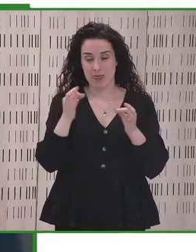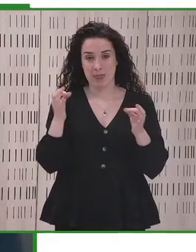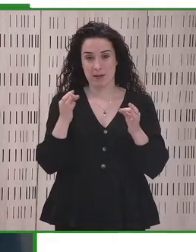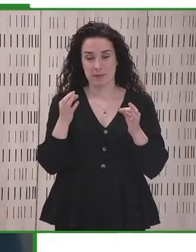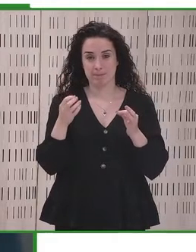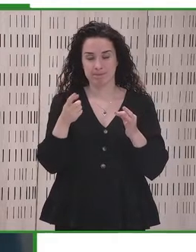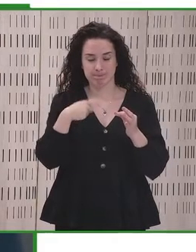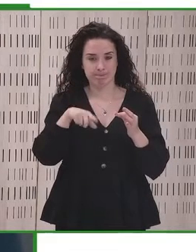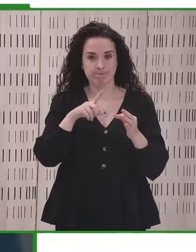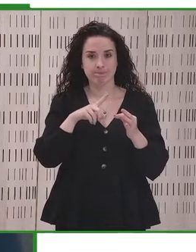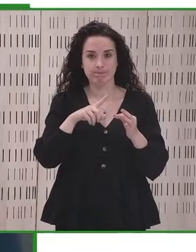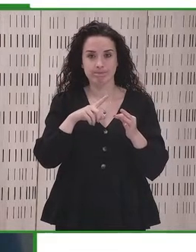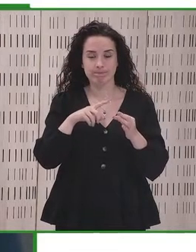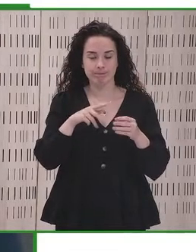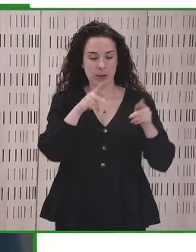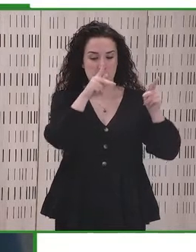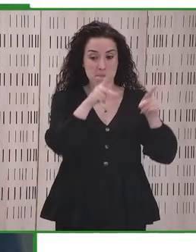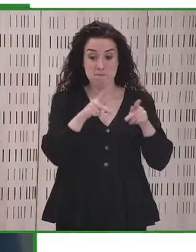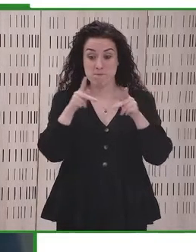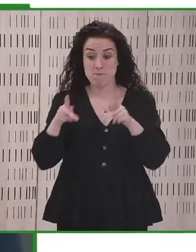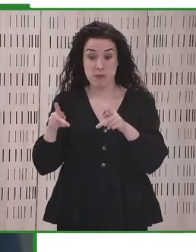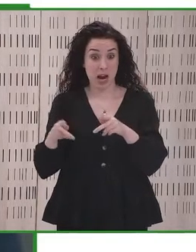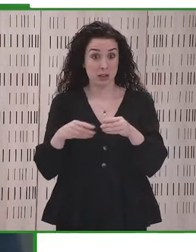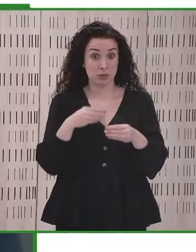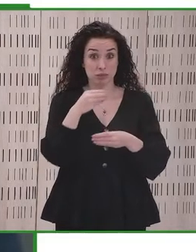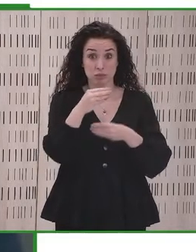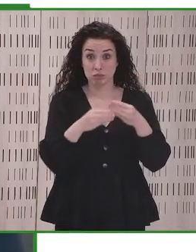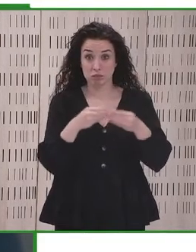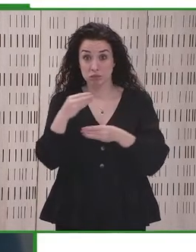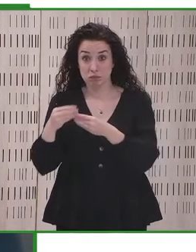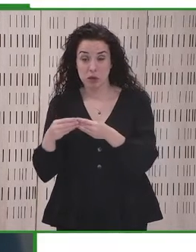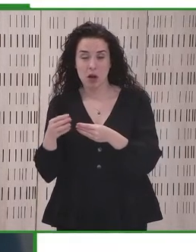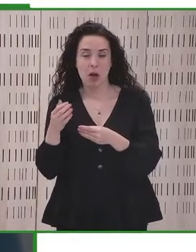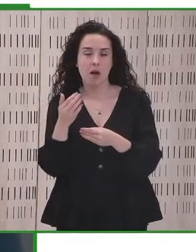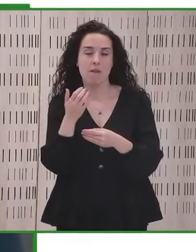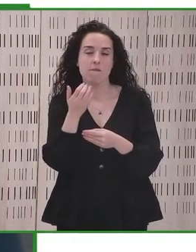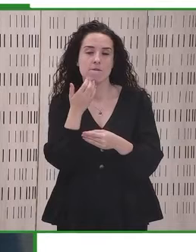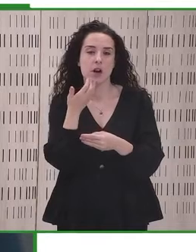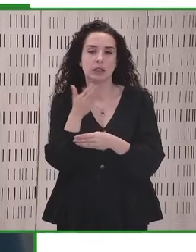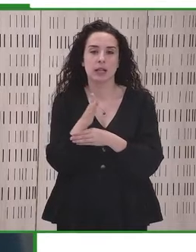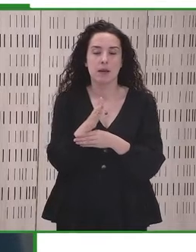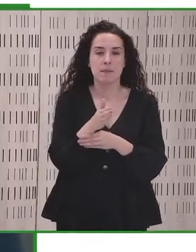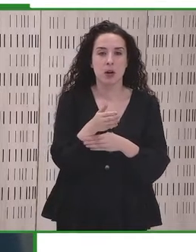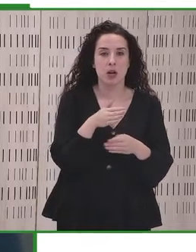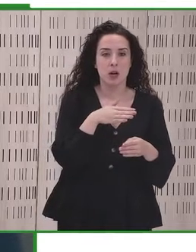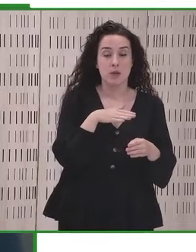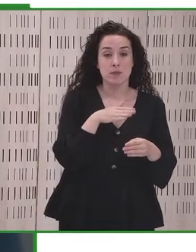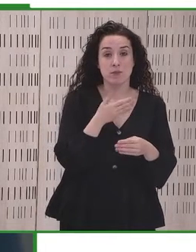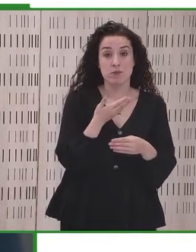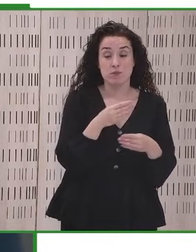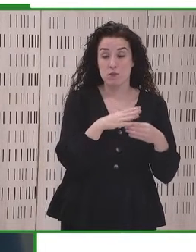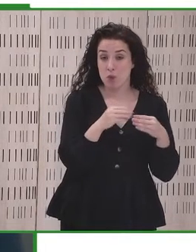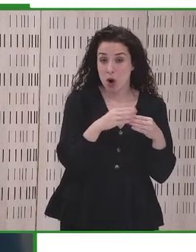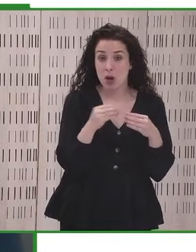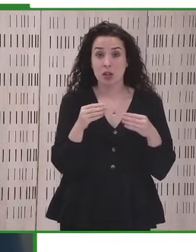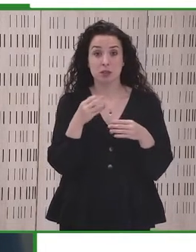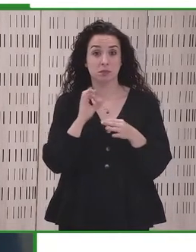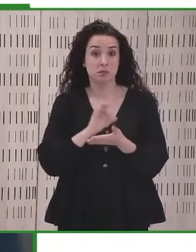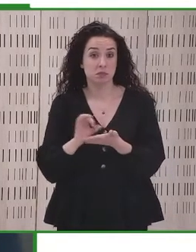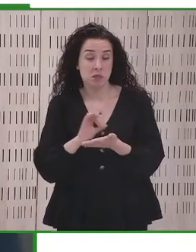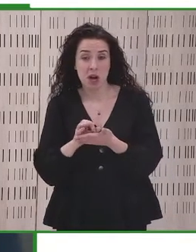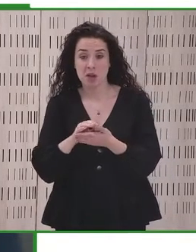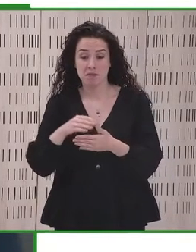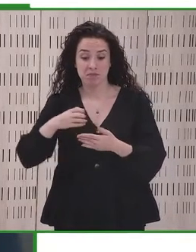that any purchase or adquisition that is carried out by third parties,